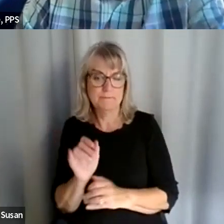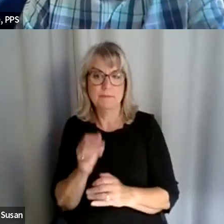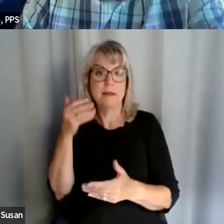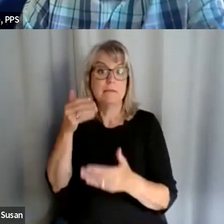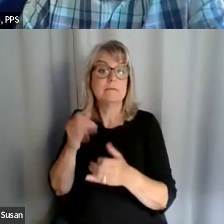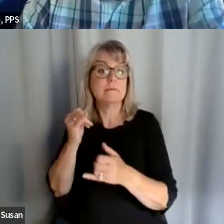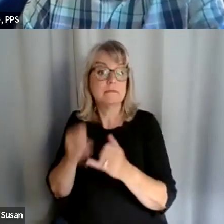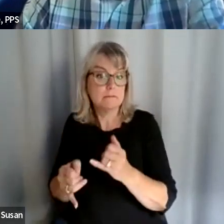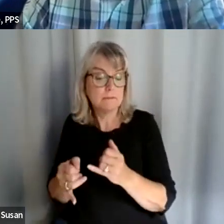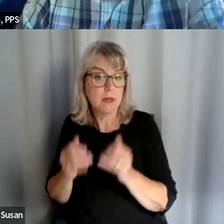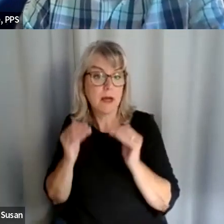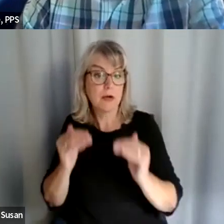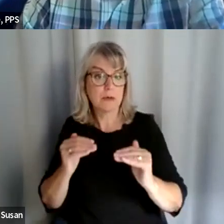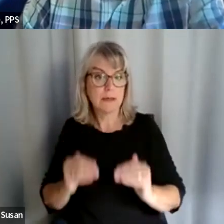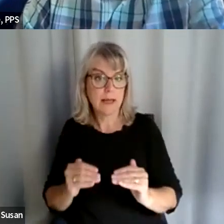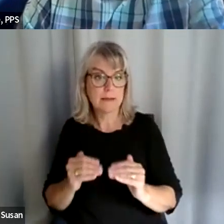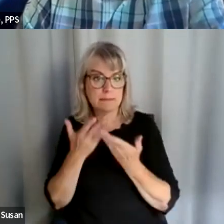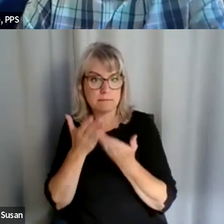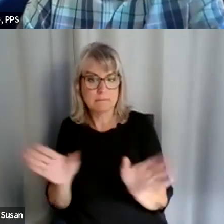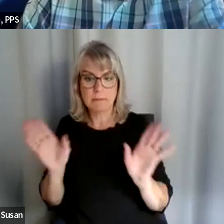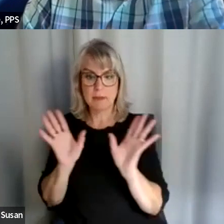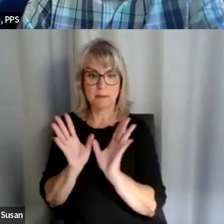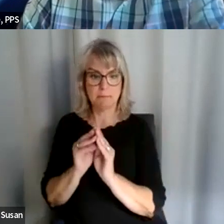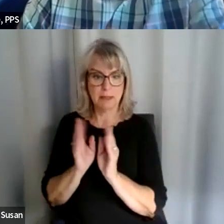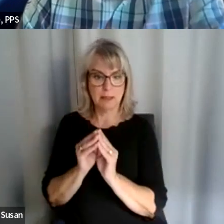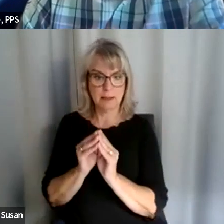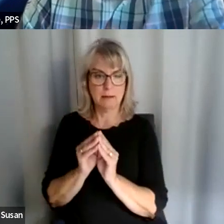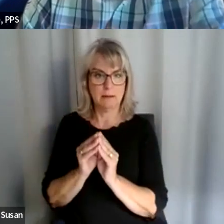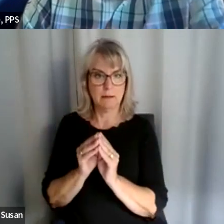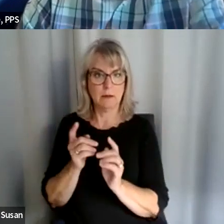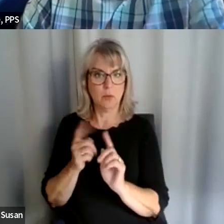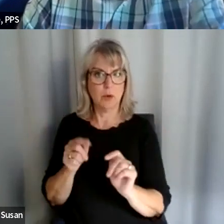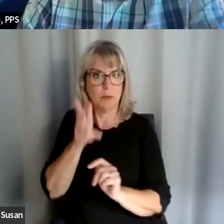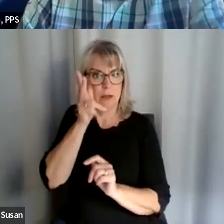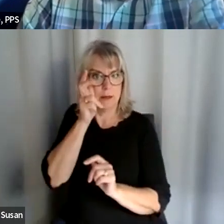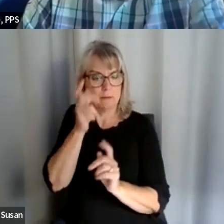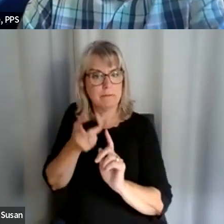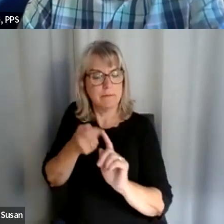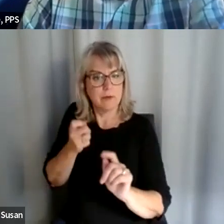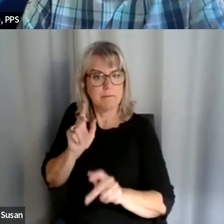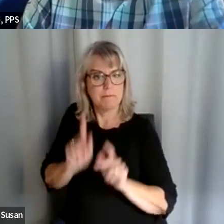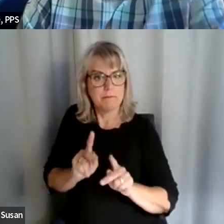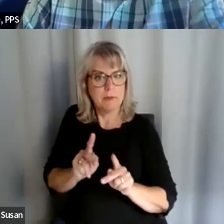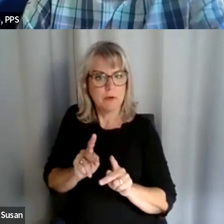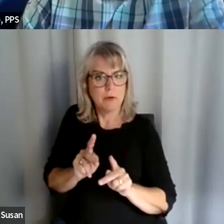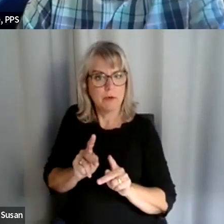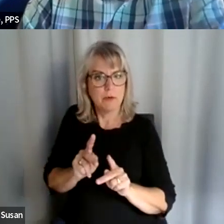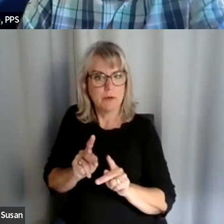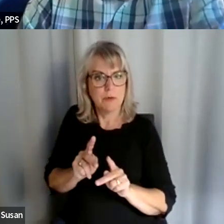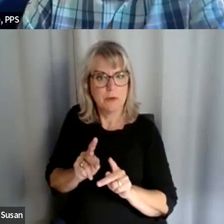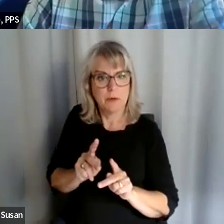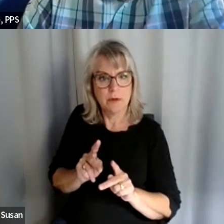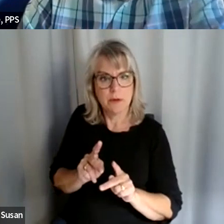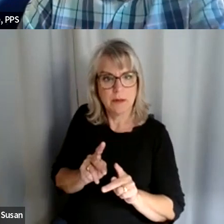have our next public meeting. We're hearing from folks from the DOE